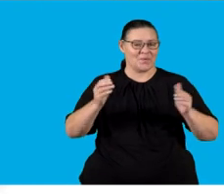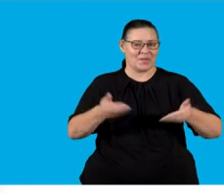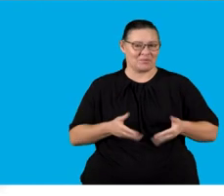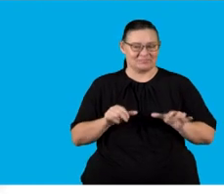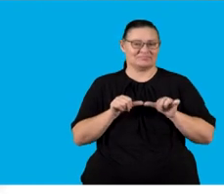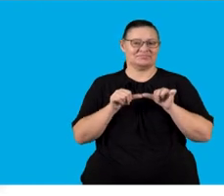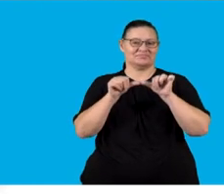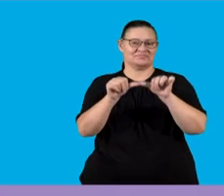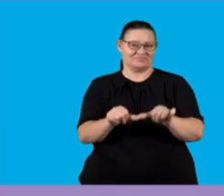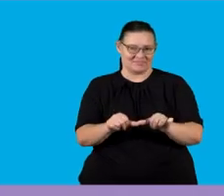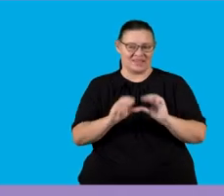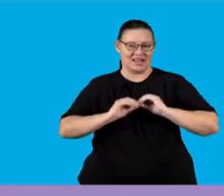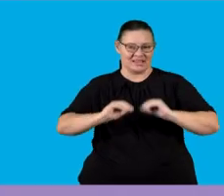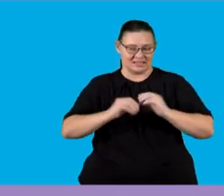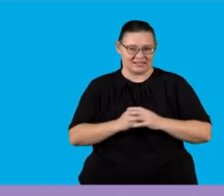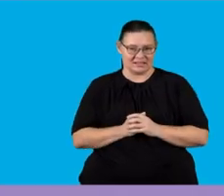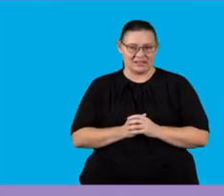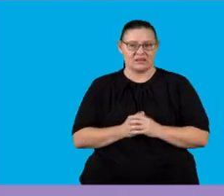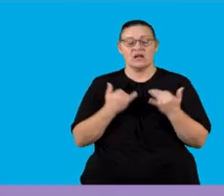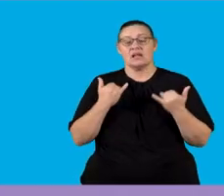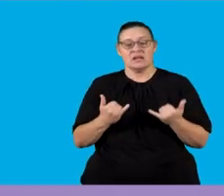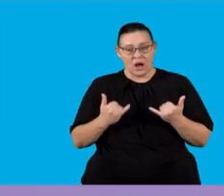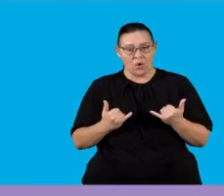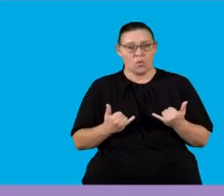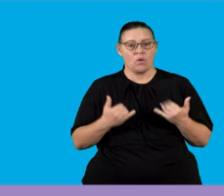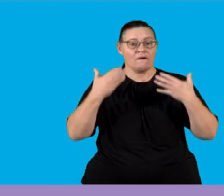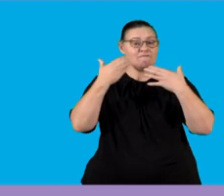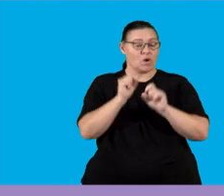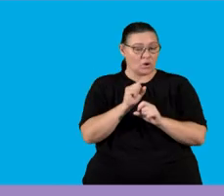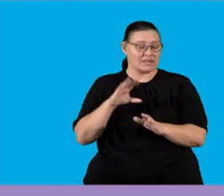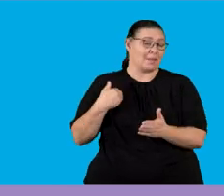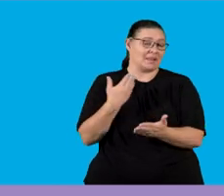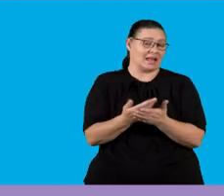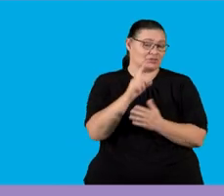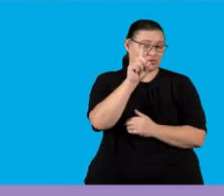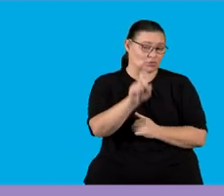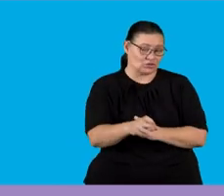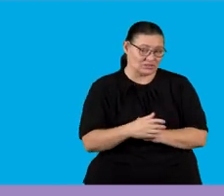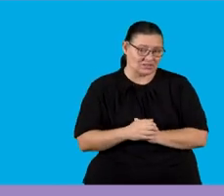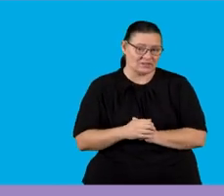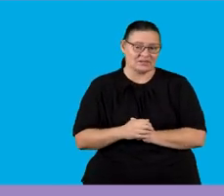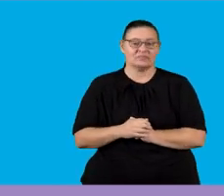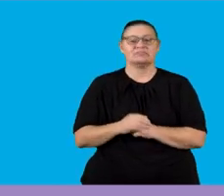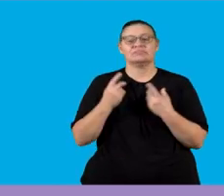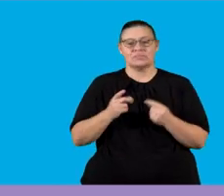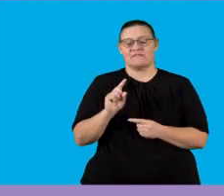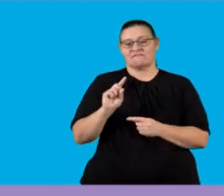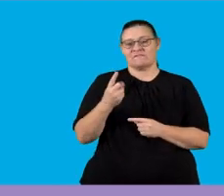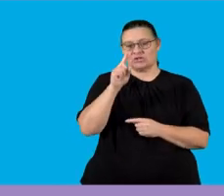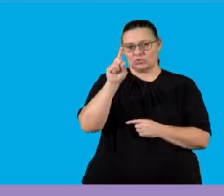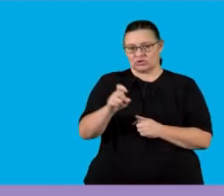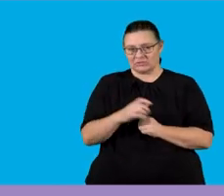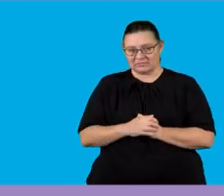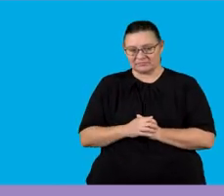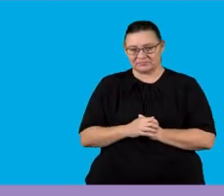to our first question. So here we have been given, considering the following numeric pattern, we have a 5, a